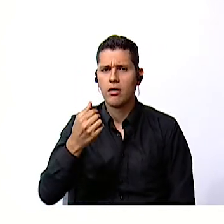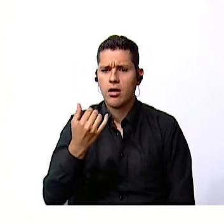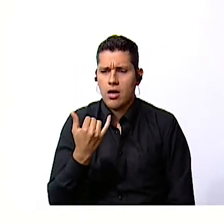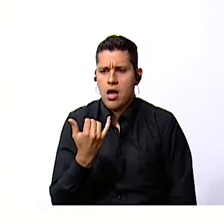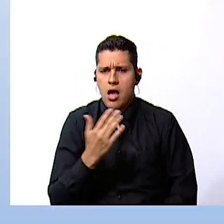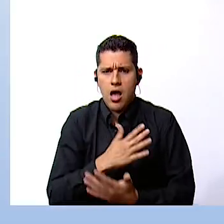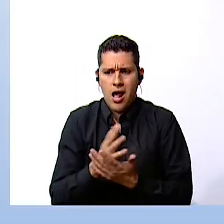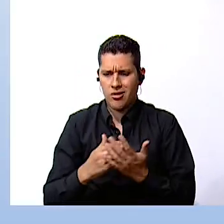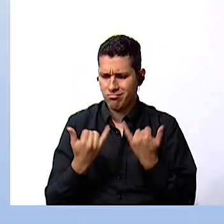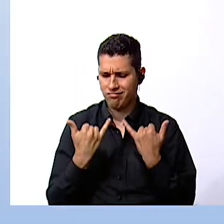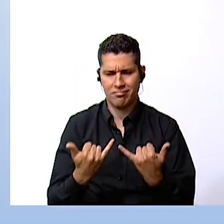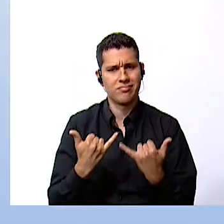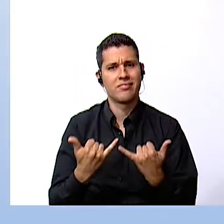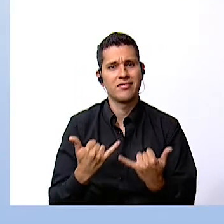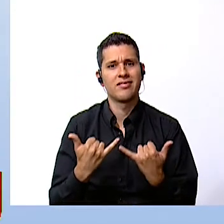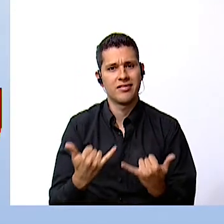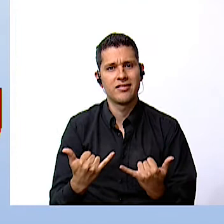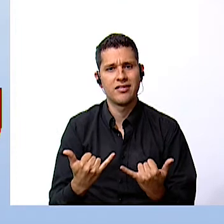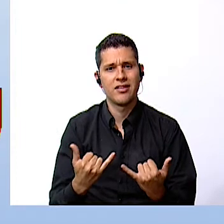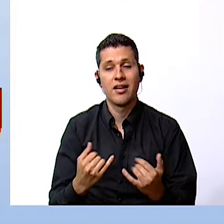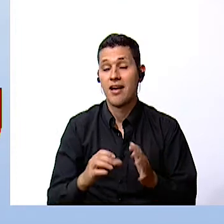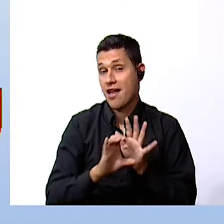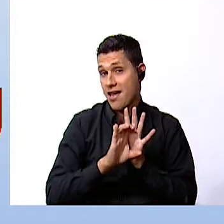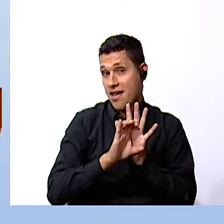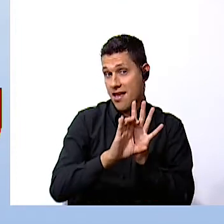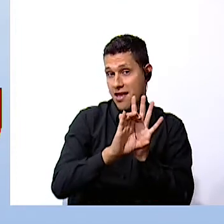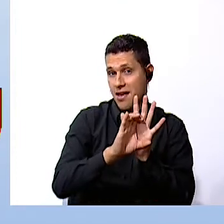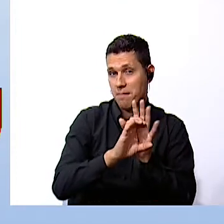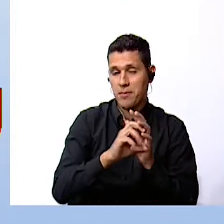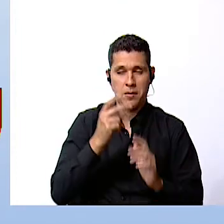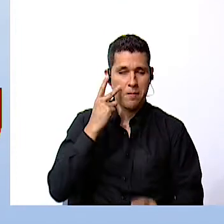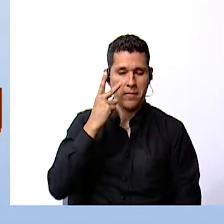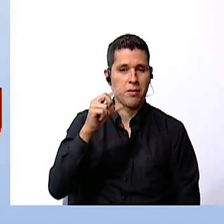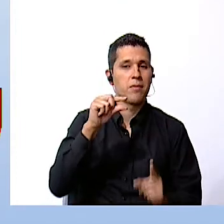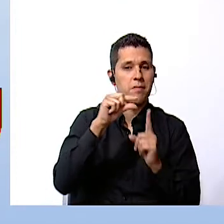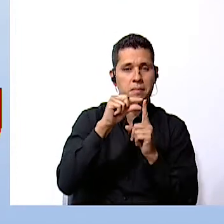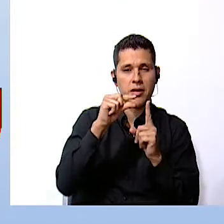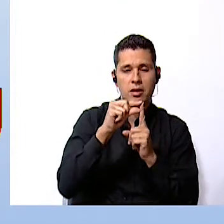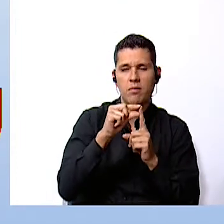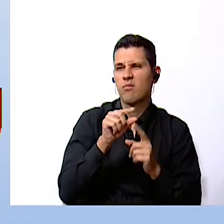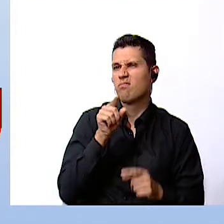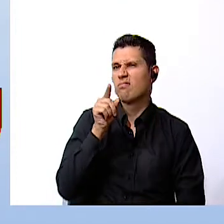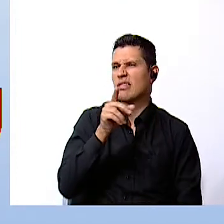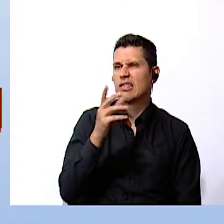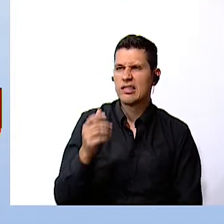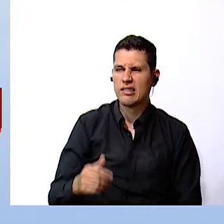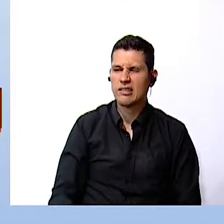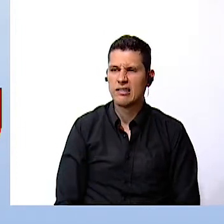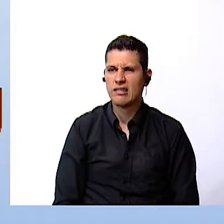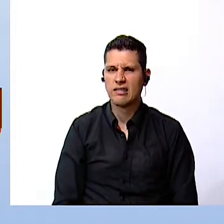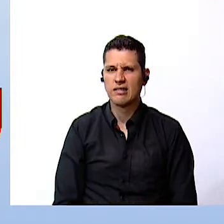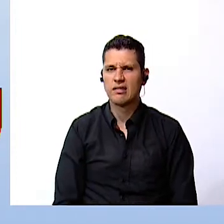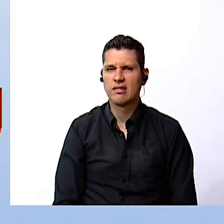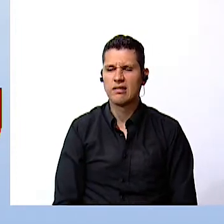now. For example, let's see some words. We have the words